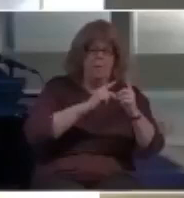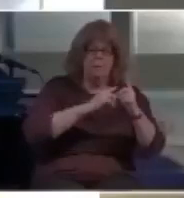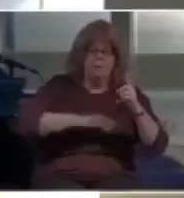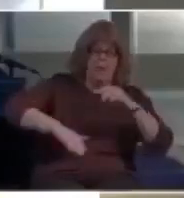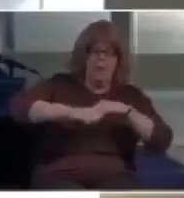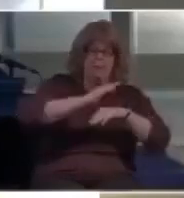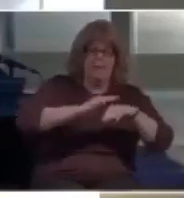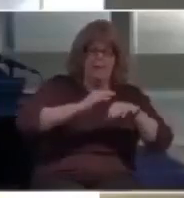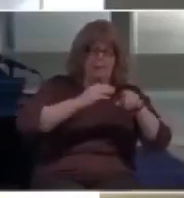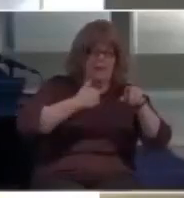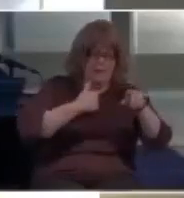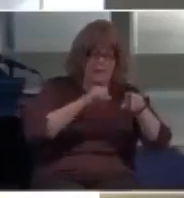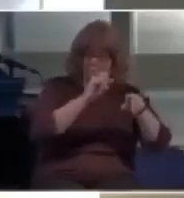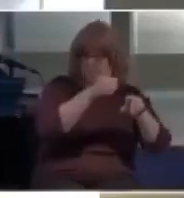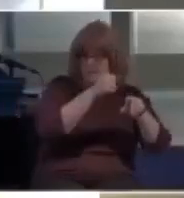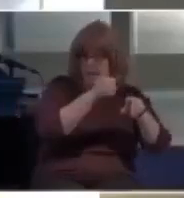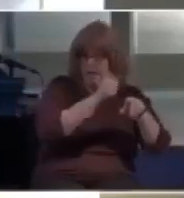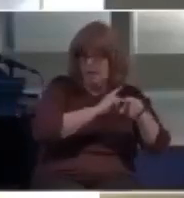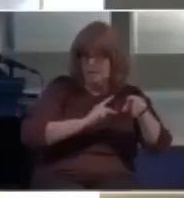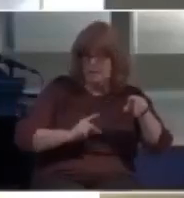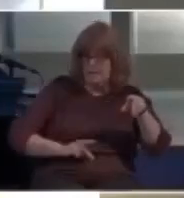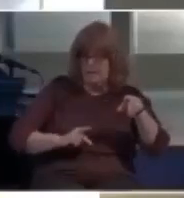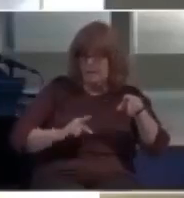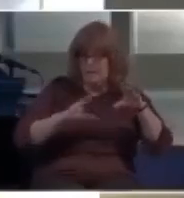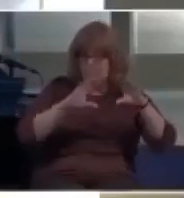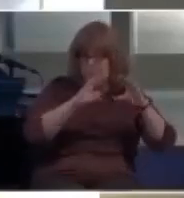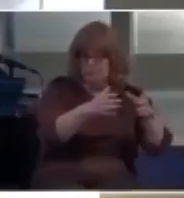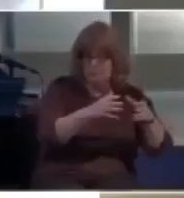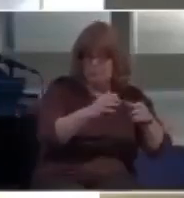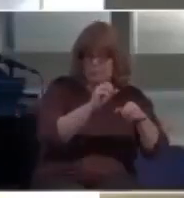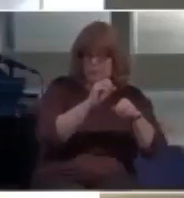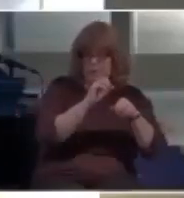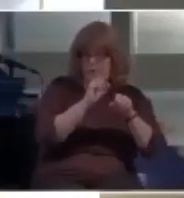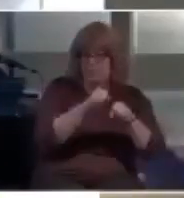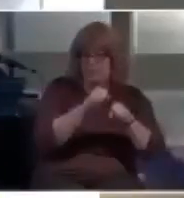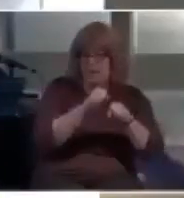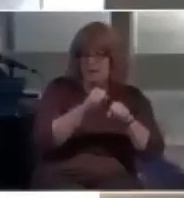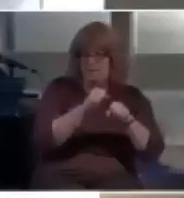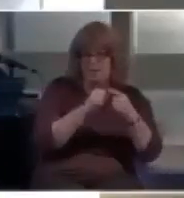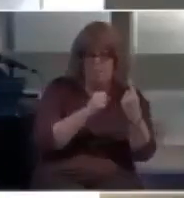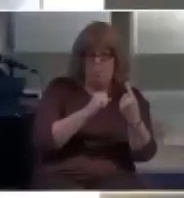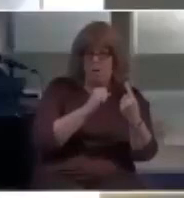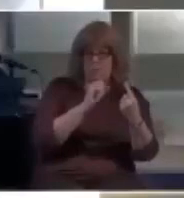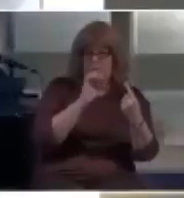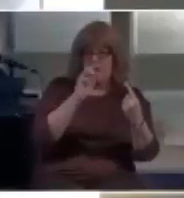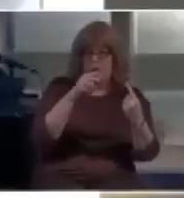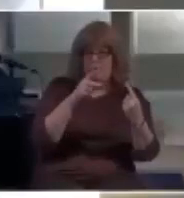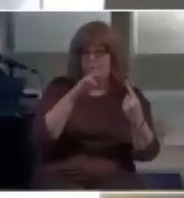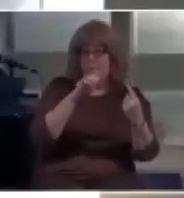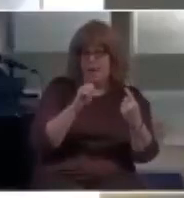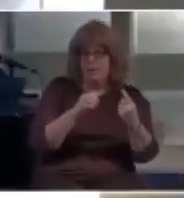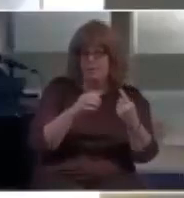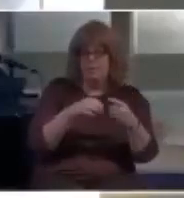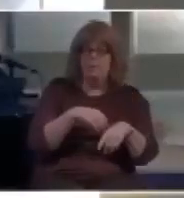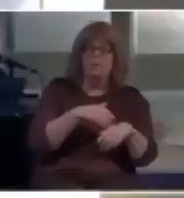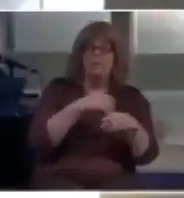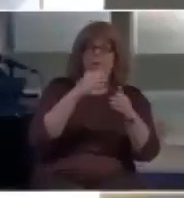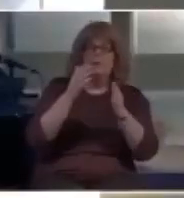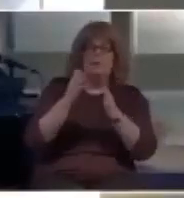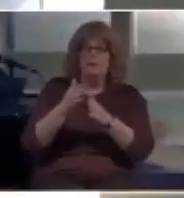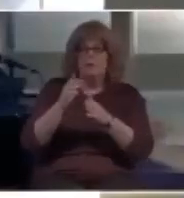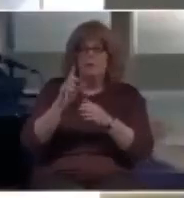has 10 kings, a 10-king confederation that comprise that one empire. And then, of course,